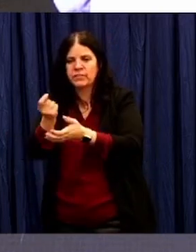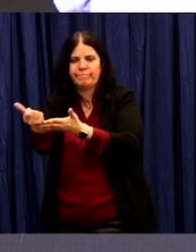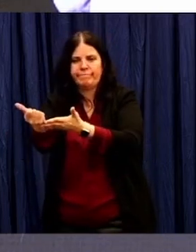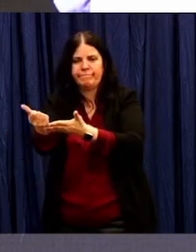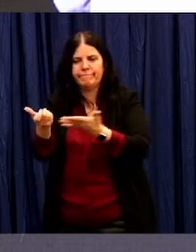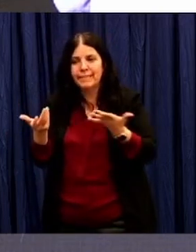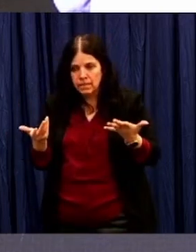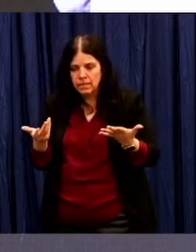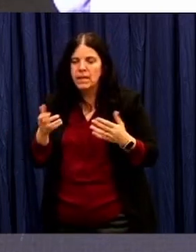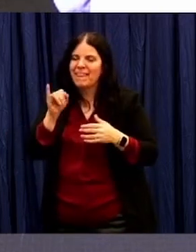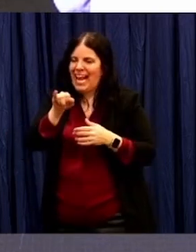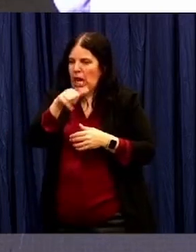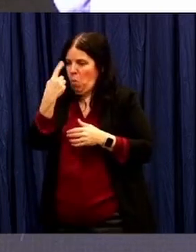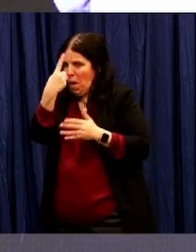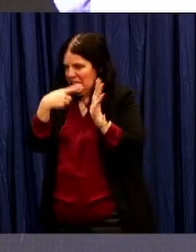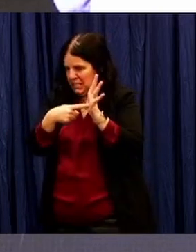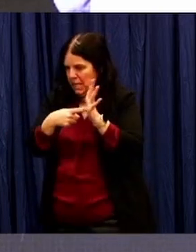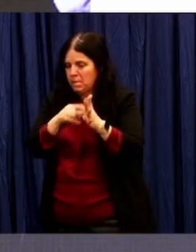systems is